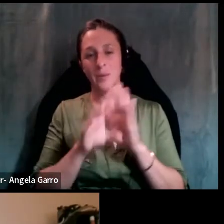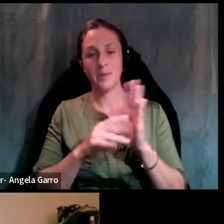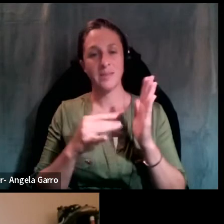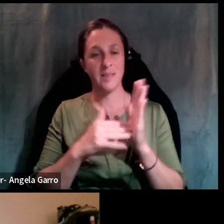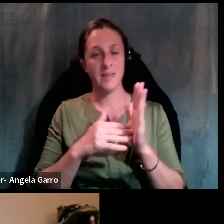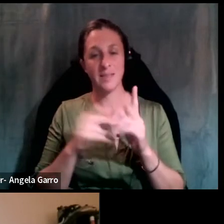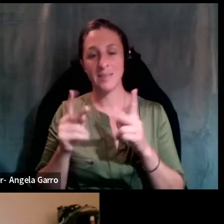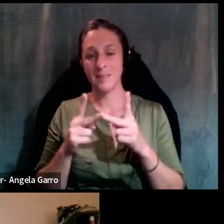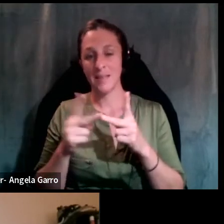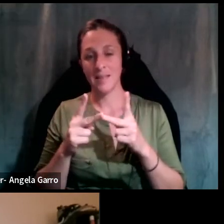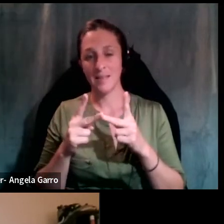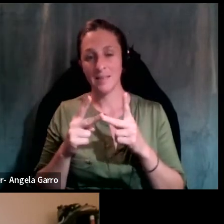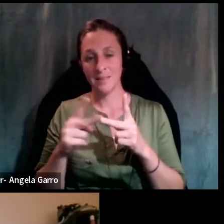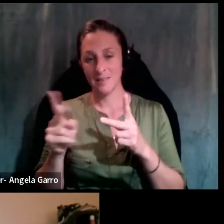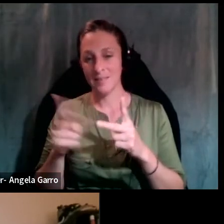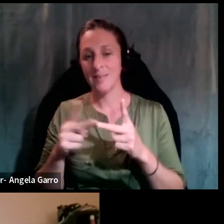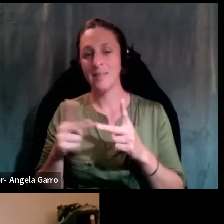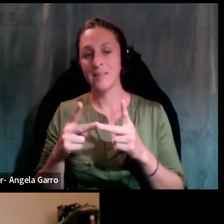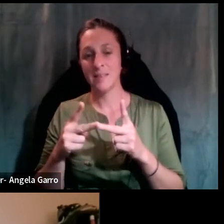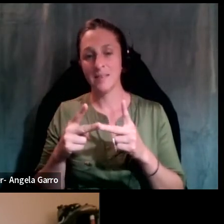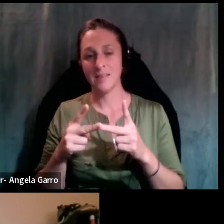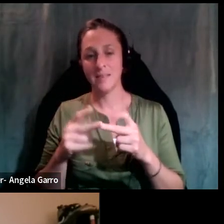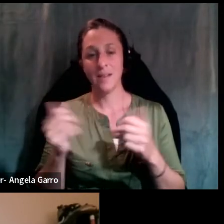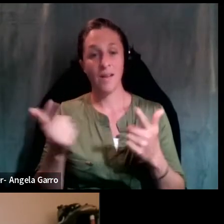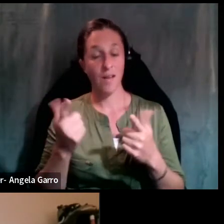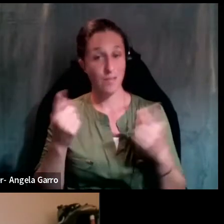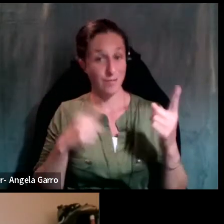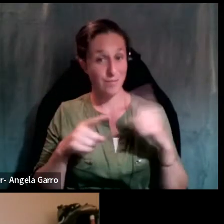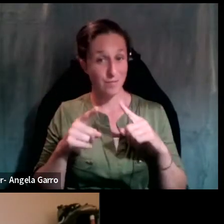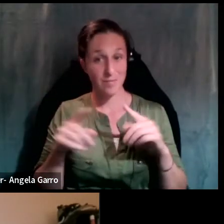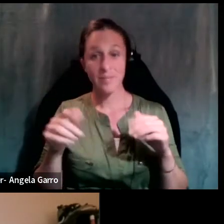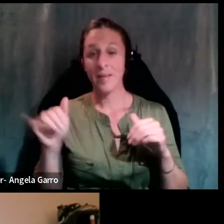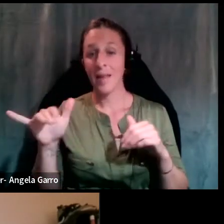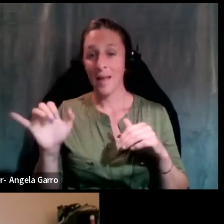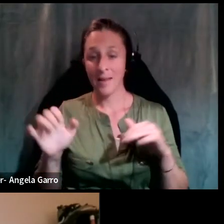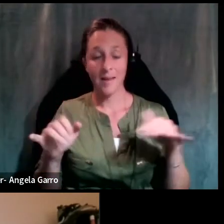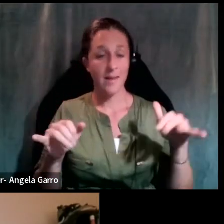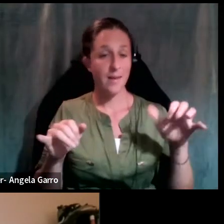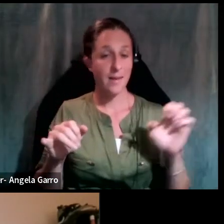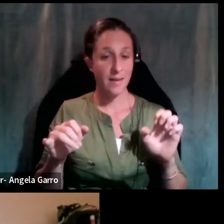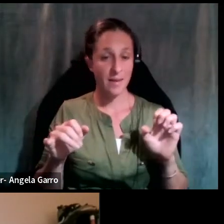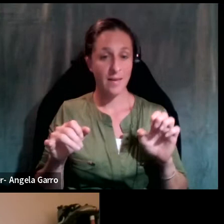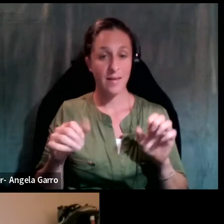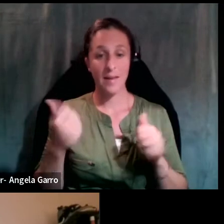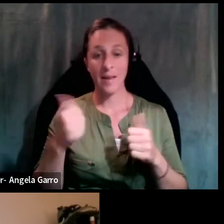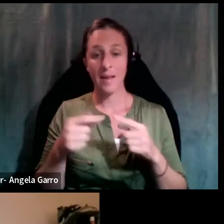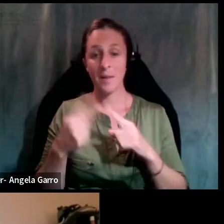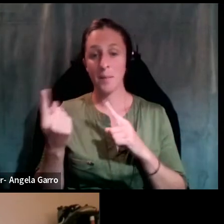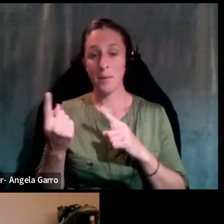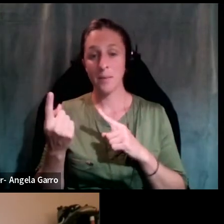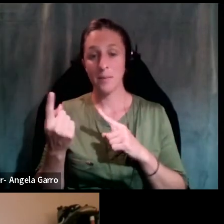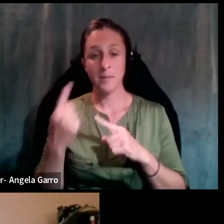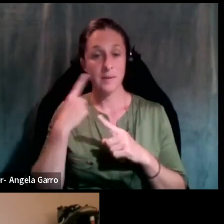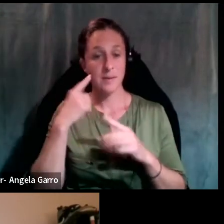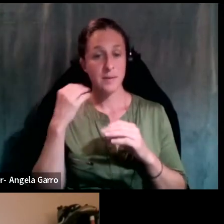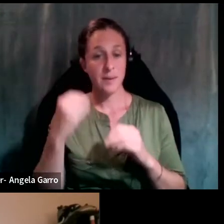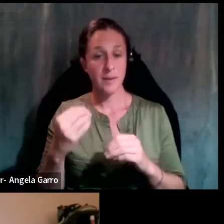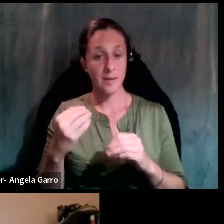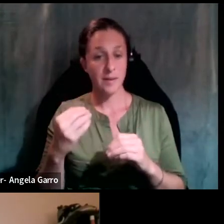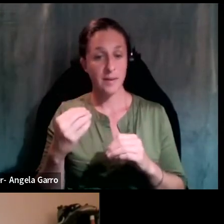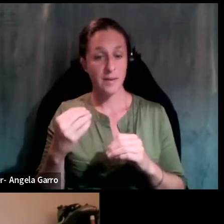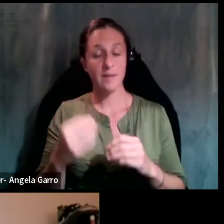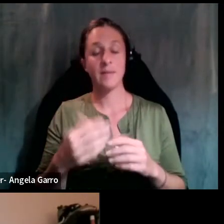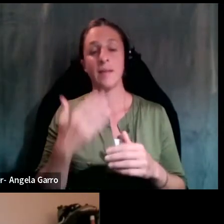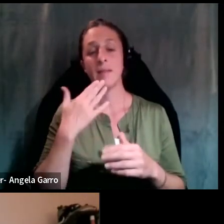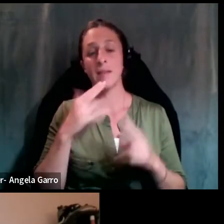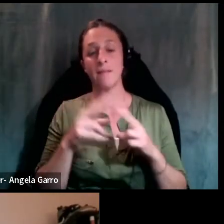second? Second. Second. All those in favor, please say aye. Aye. Aye. Any opposed? Hearing none. Thank